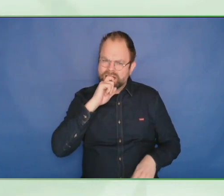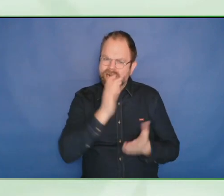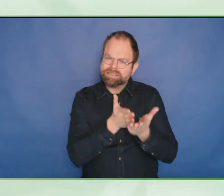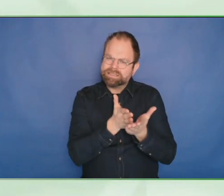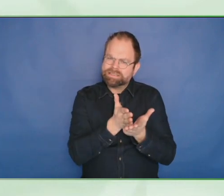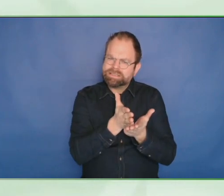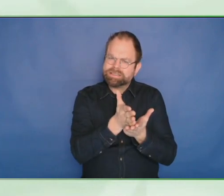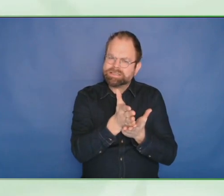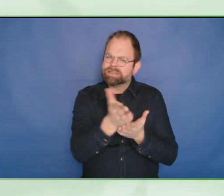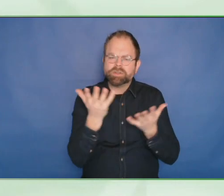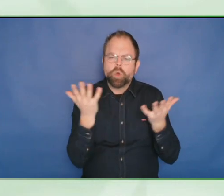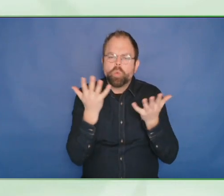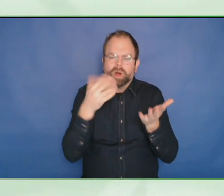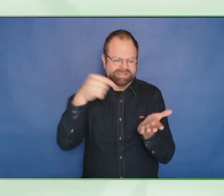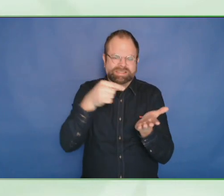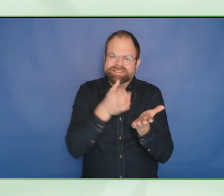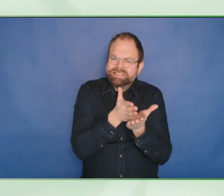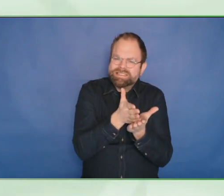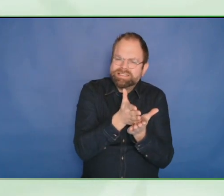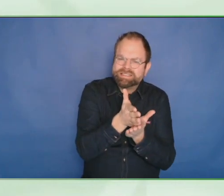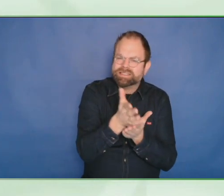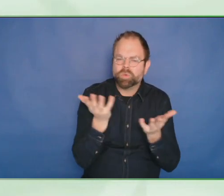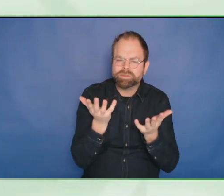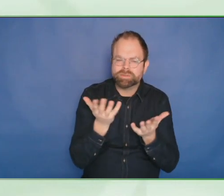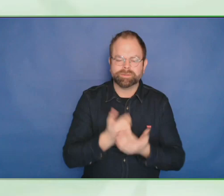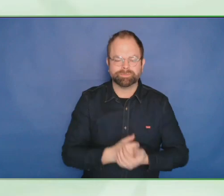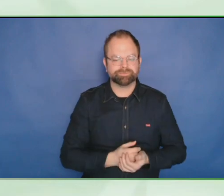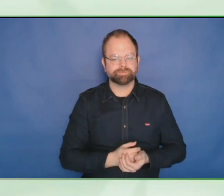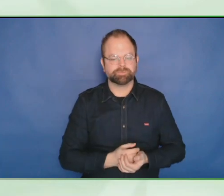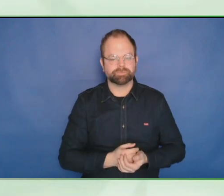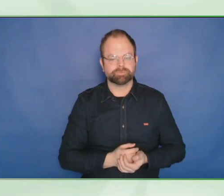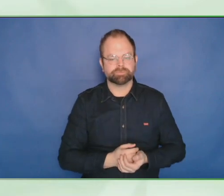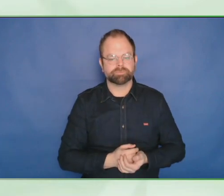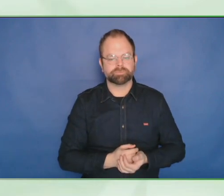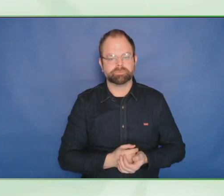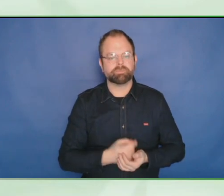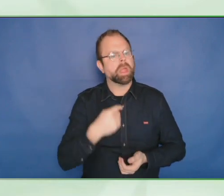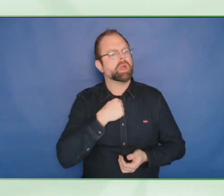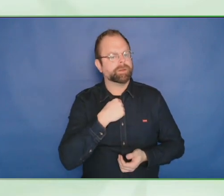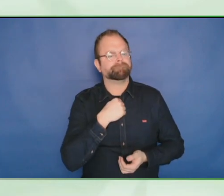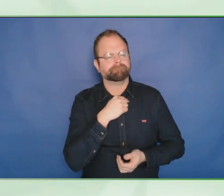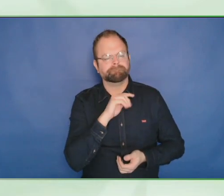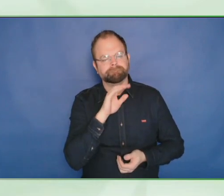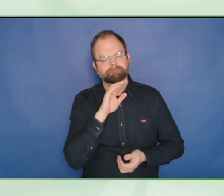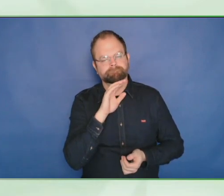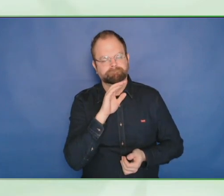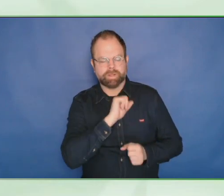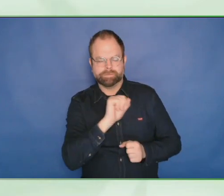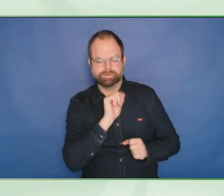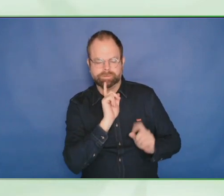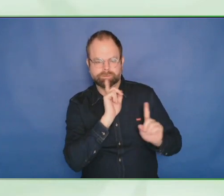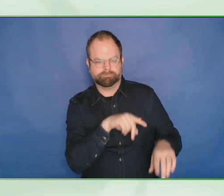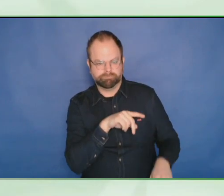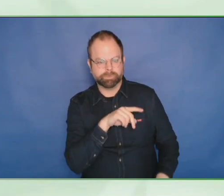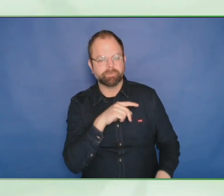I'm going to quickly say that I think it's stories like Anna and the stories that we've featured in our booklets, the WeDo booklet. There